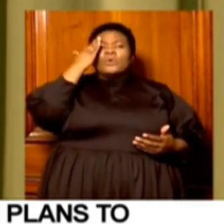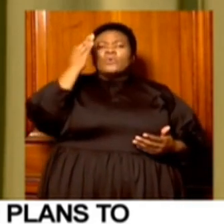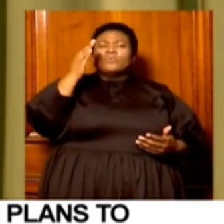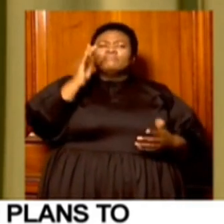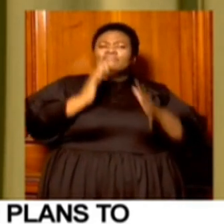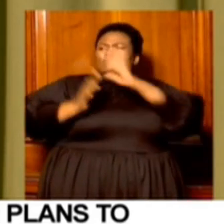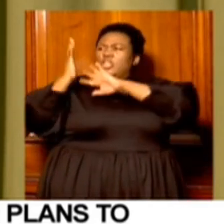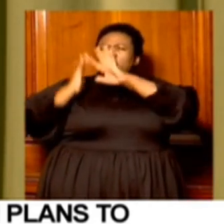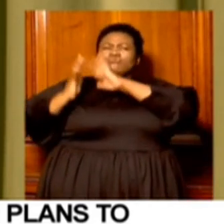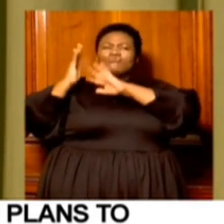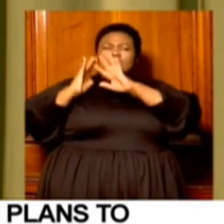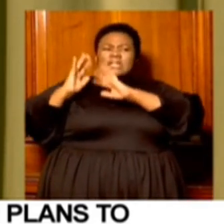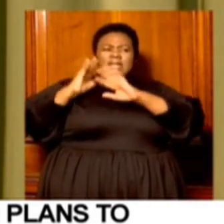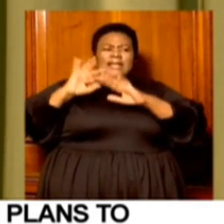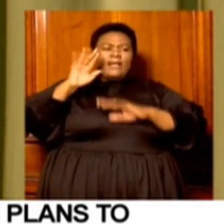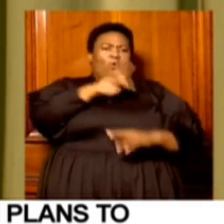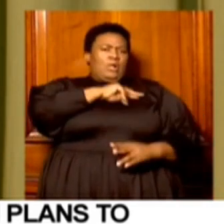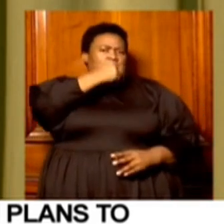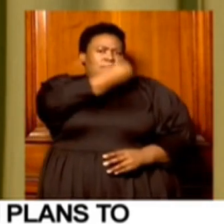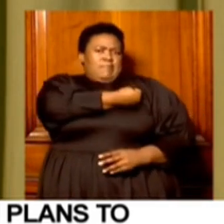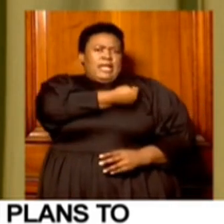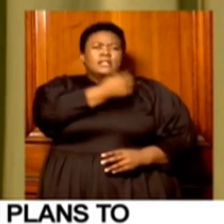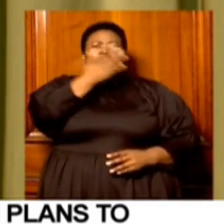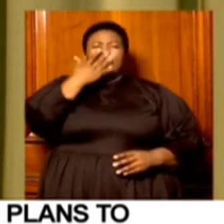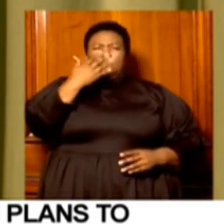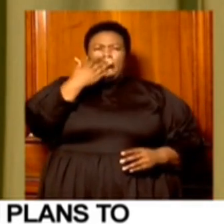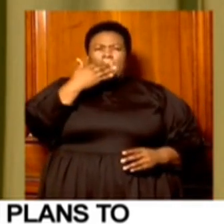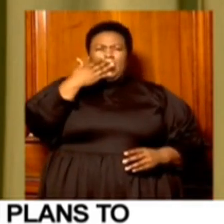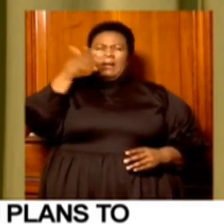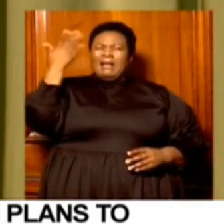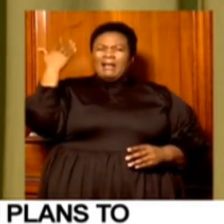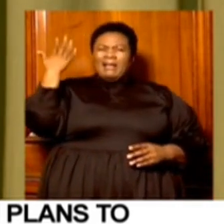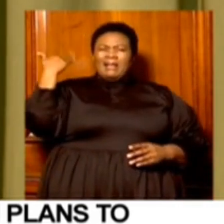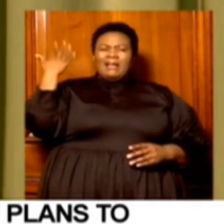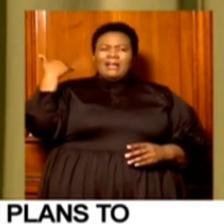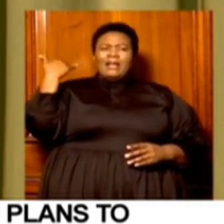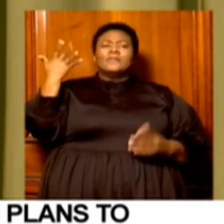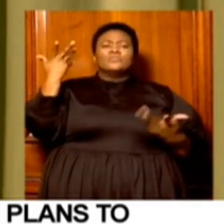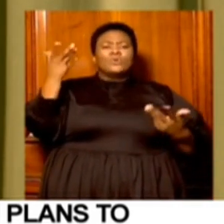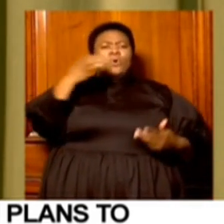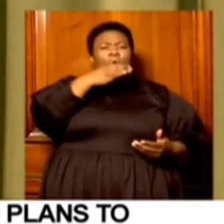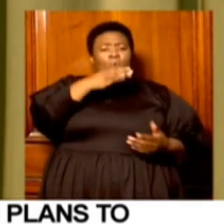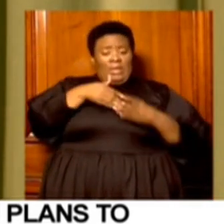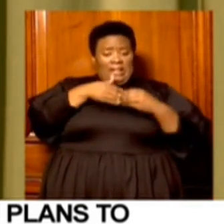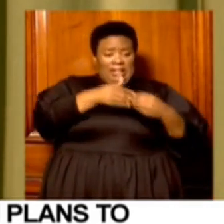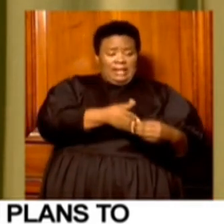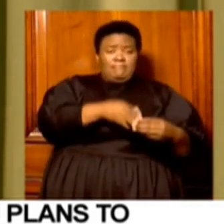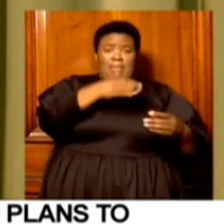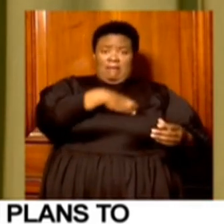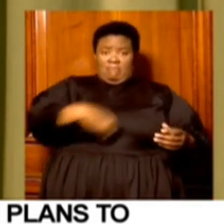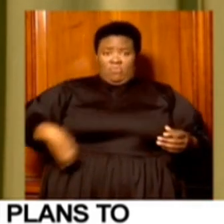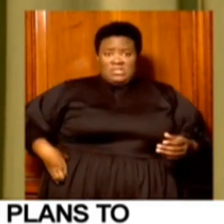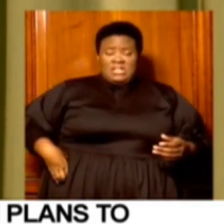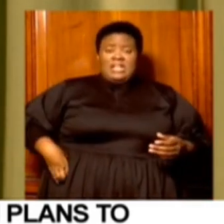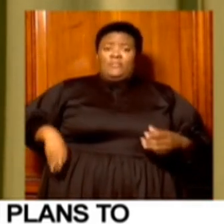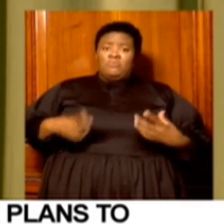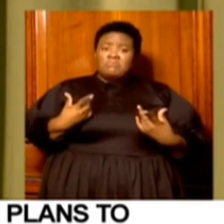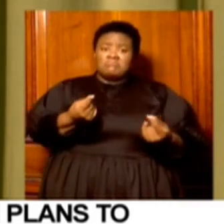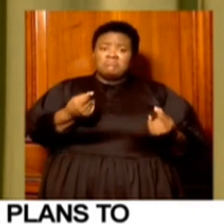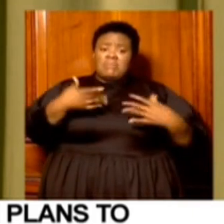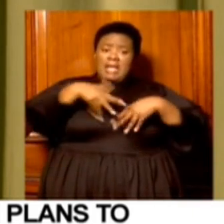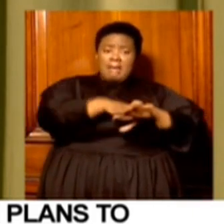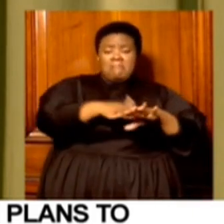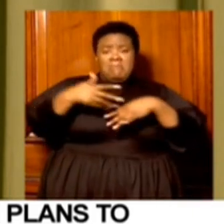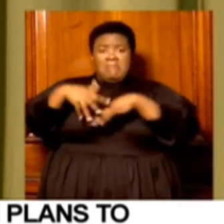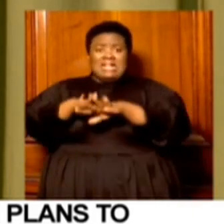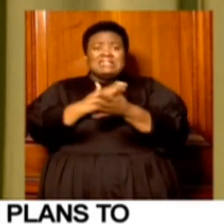flu. And we went down, led by the president, to action and implement some of the things that